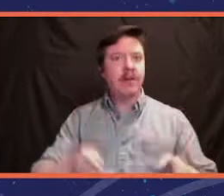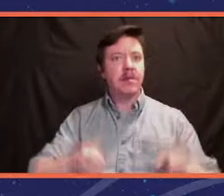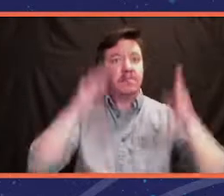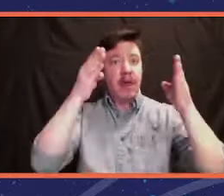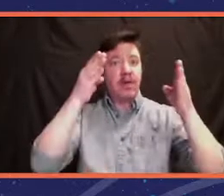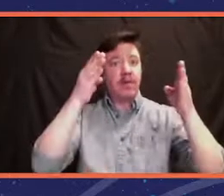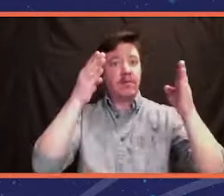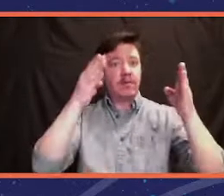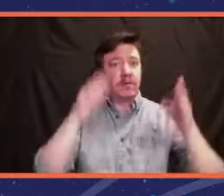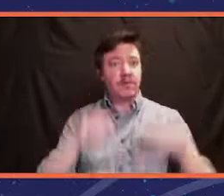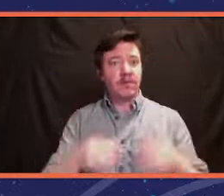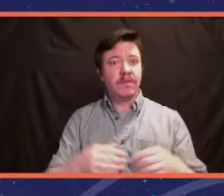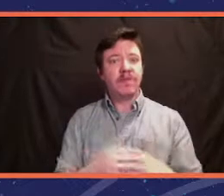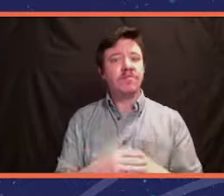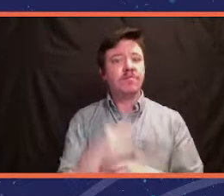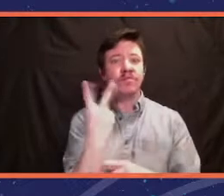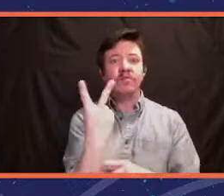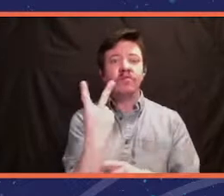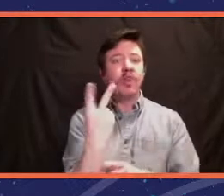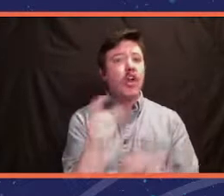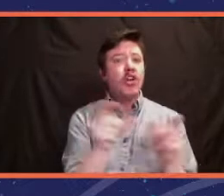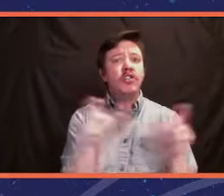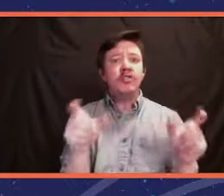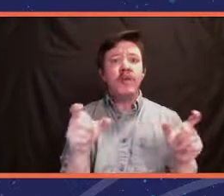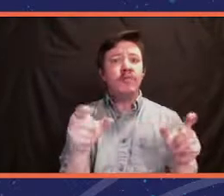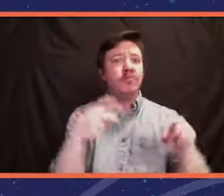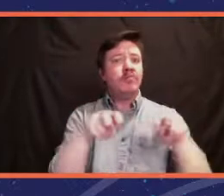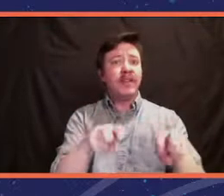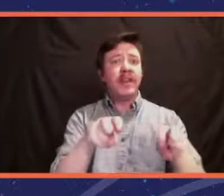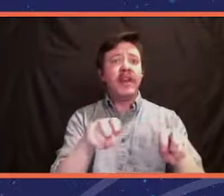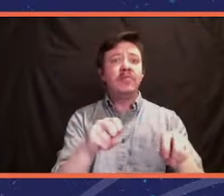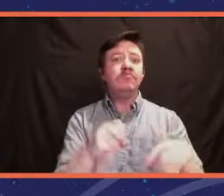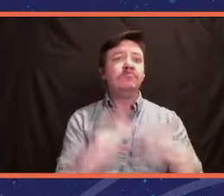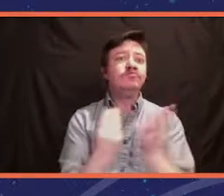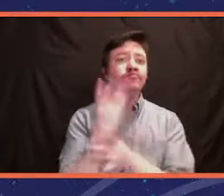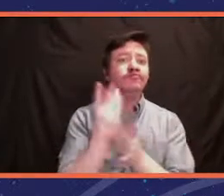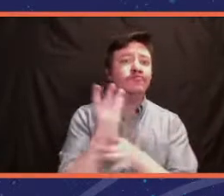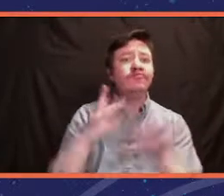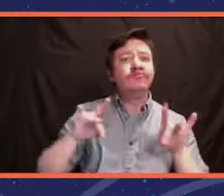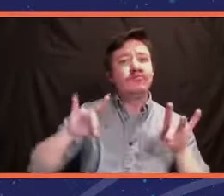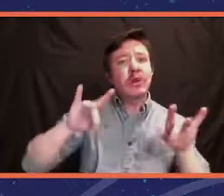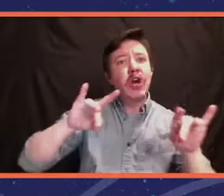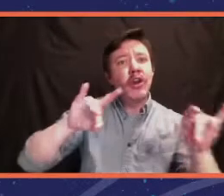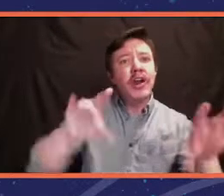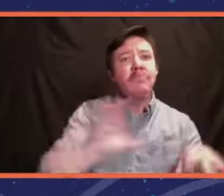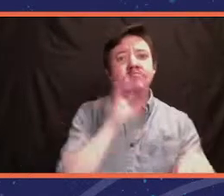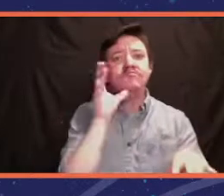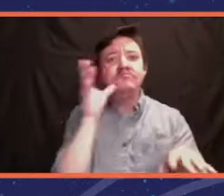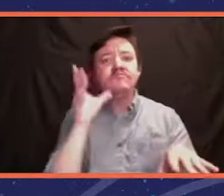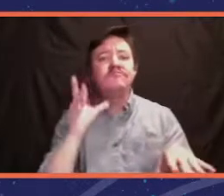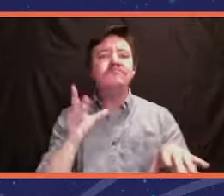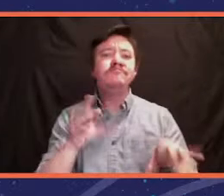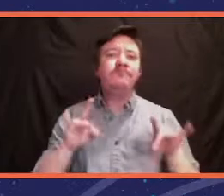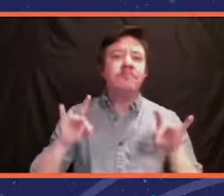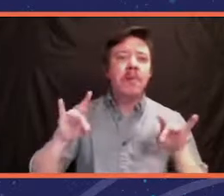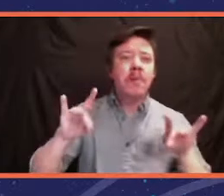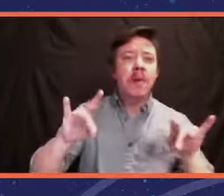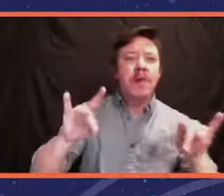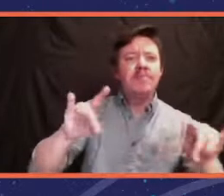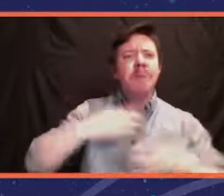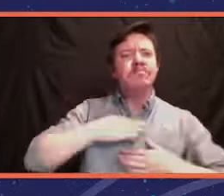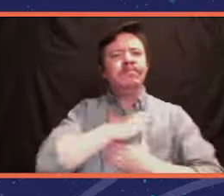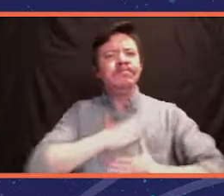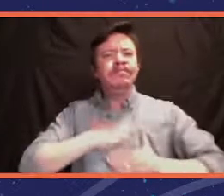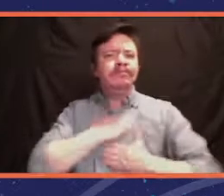people in a garden, just having a good time growing the seeds and like enjoying the process of